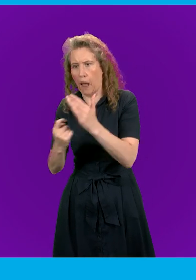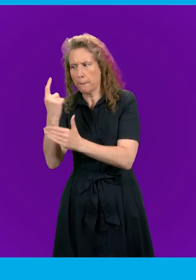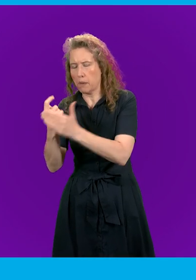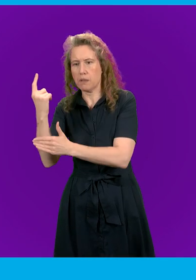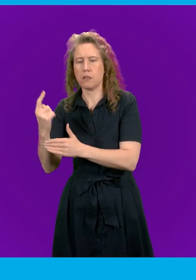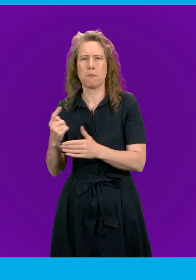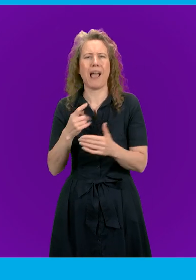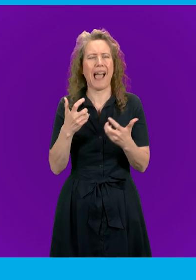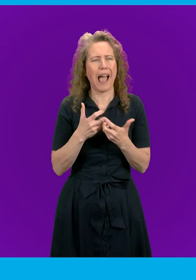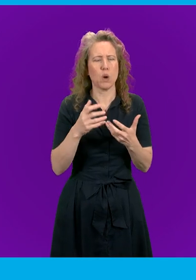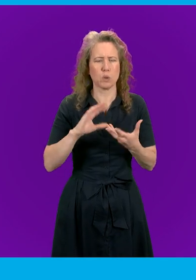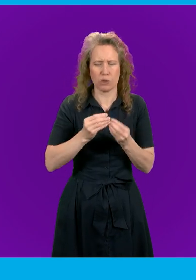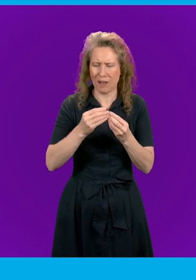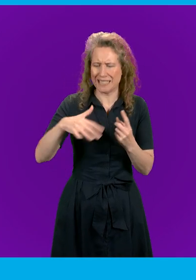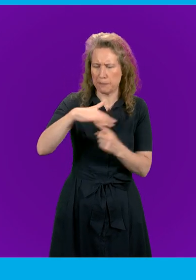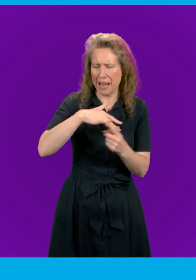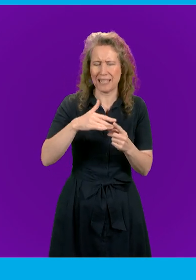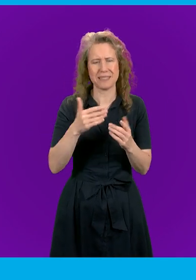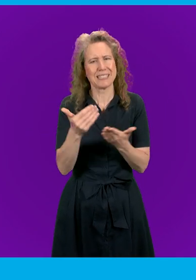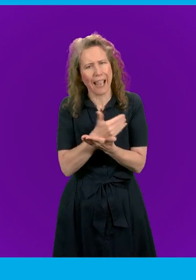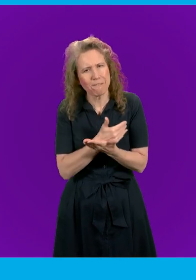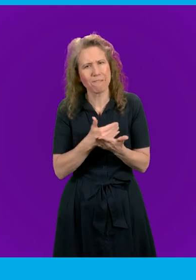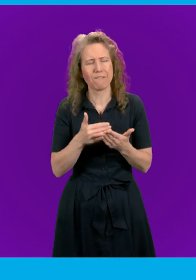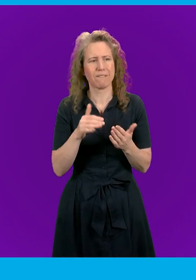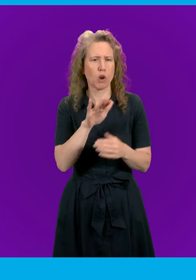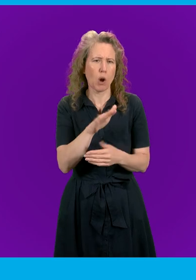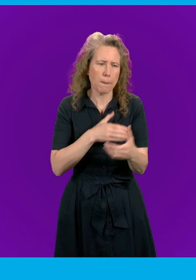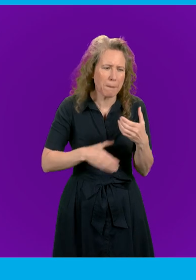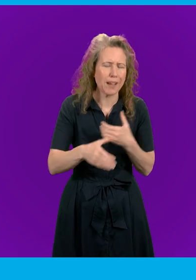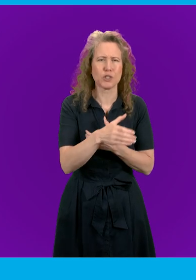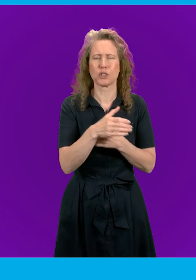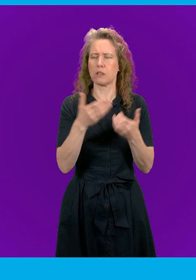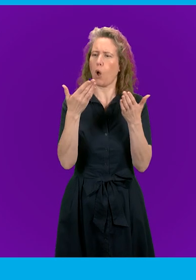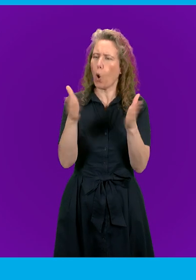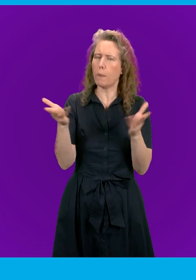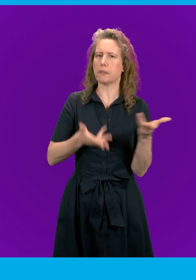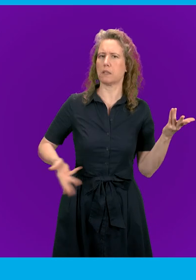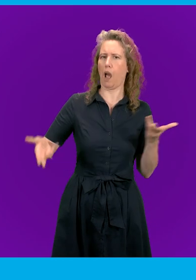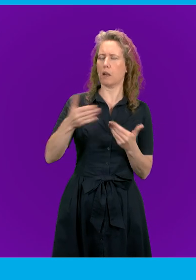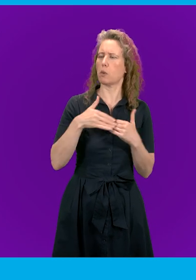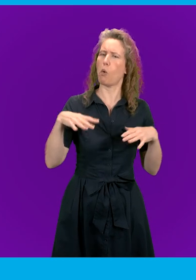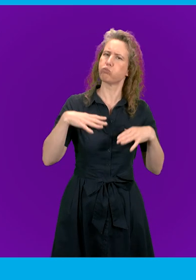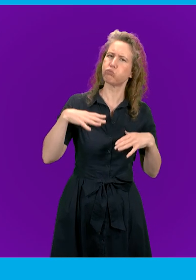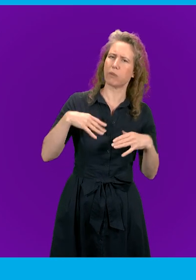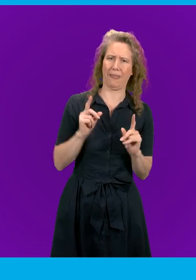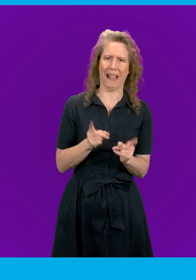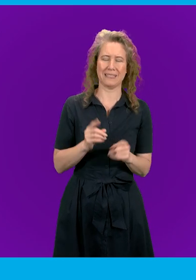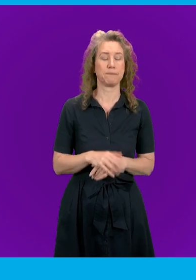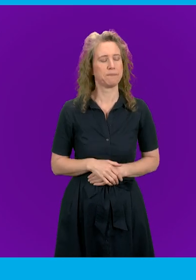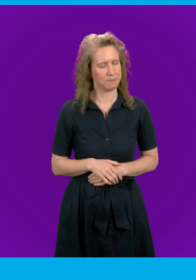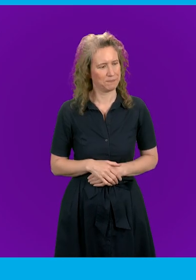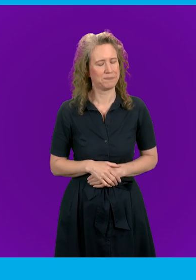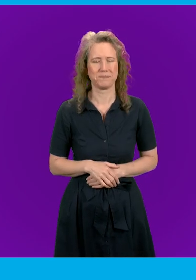these safe, compassionate, open spaces to have these honest, transparent dialogues together. Okay, brilliant.